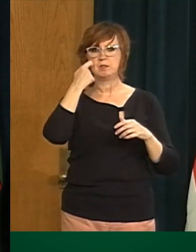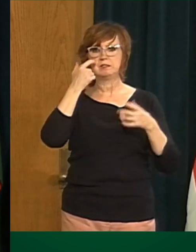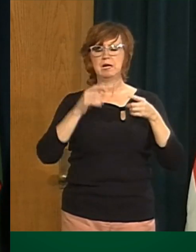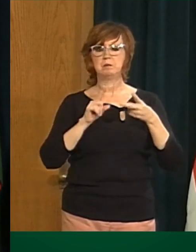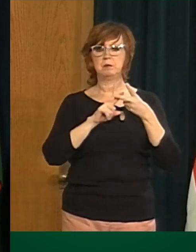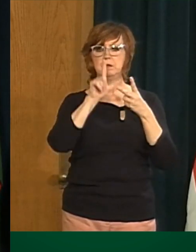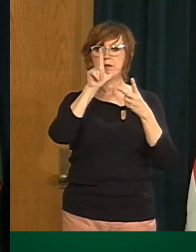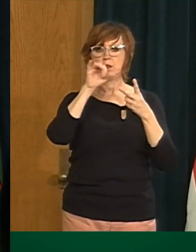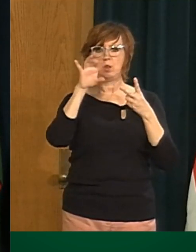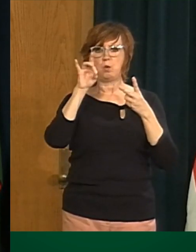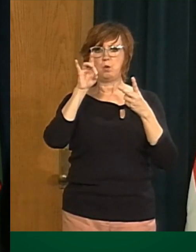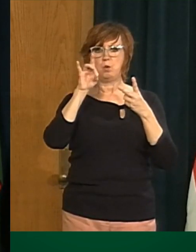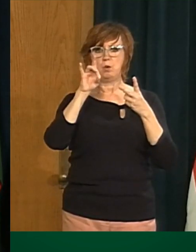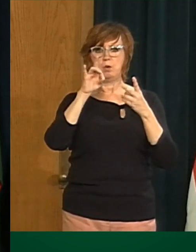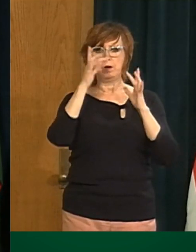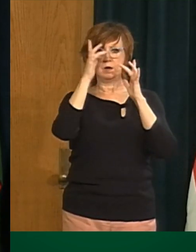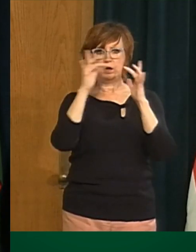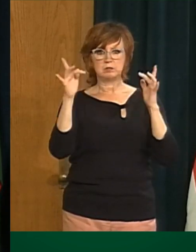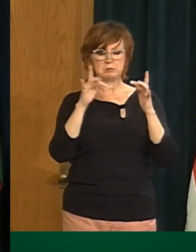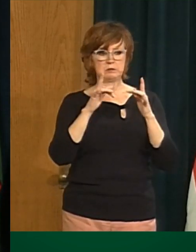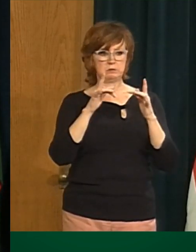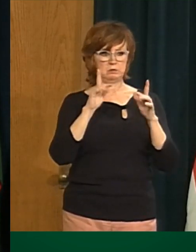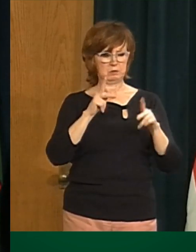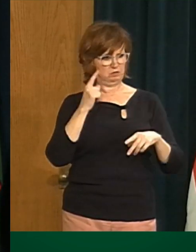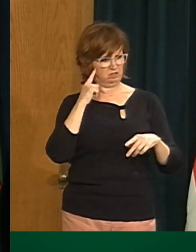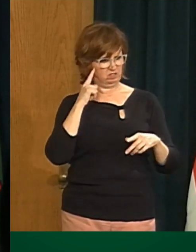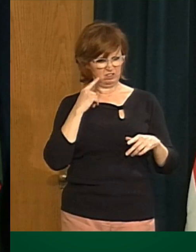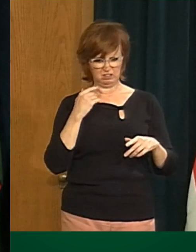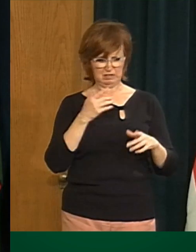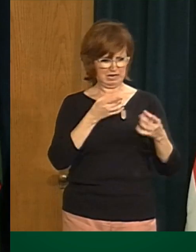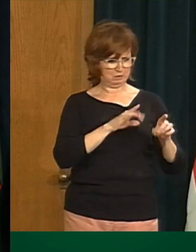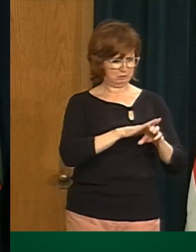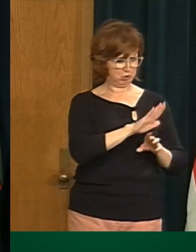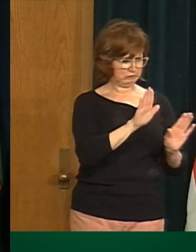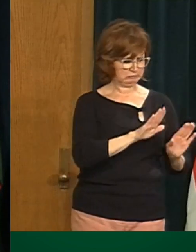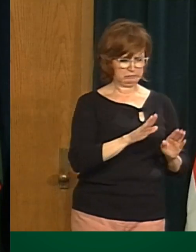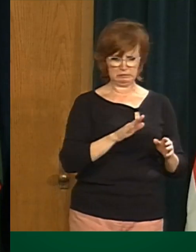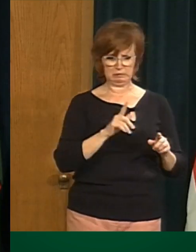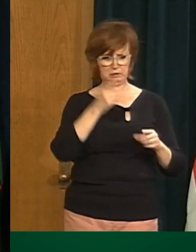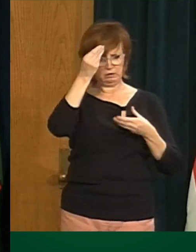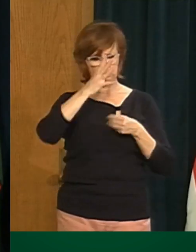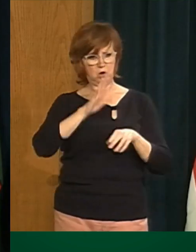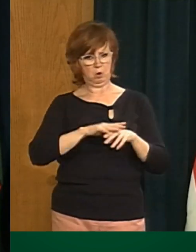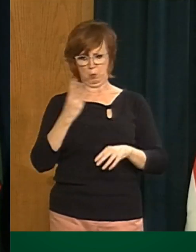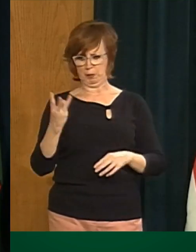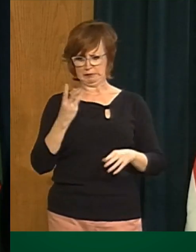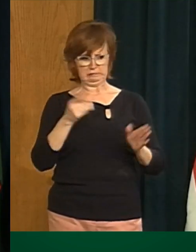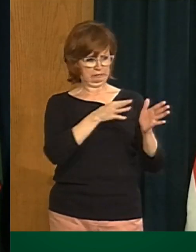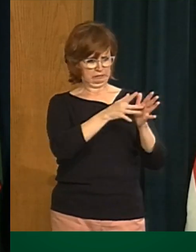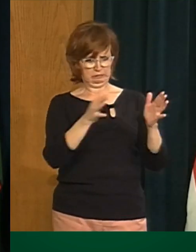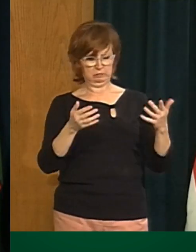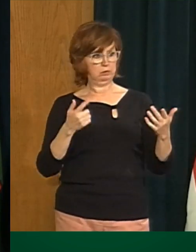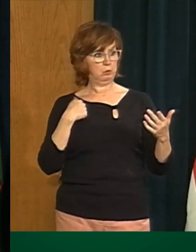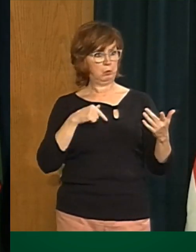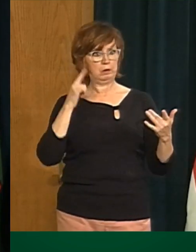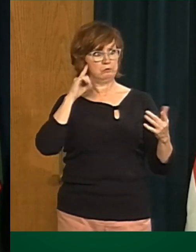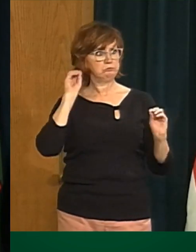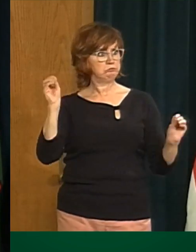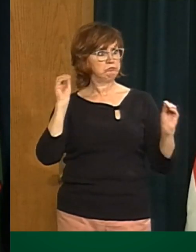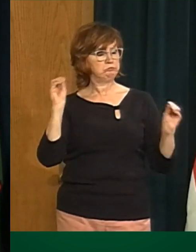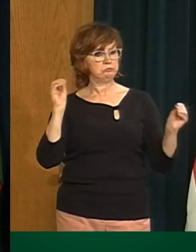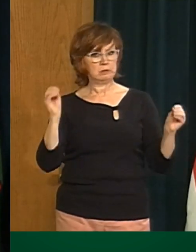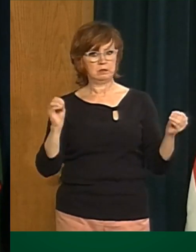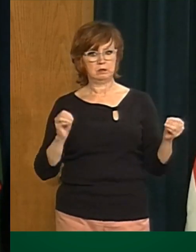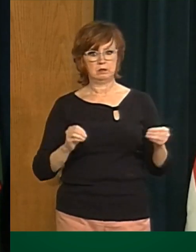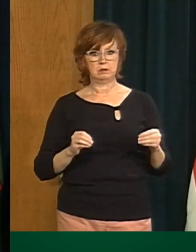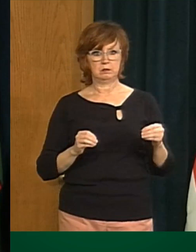instance, have now been totally resolved, and what has been done in order to pave over some of